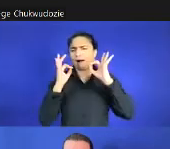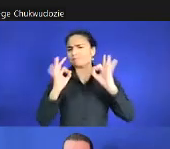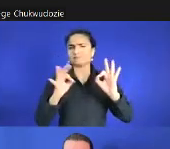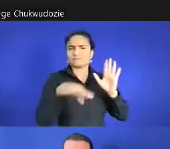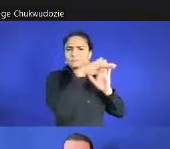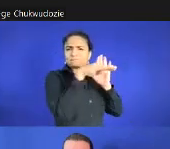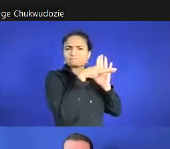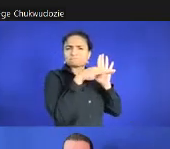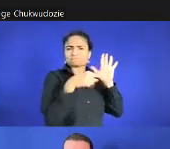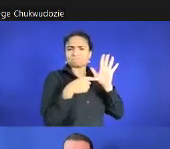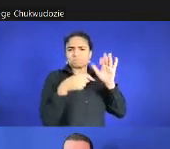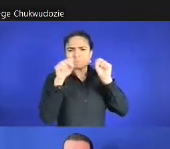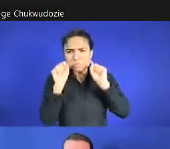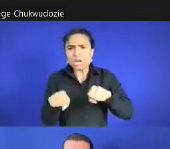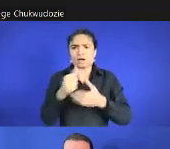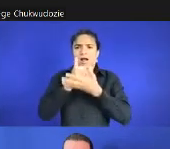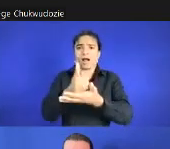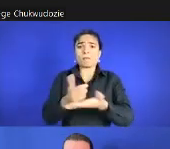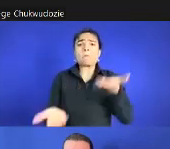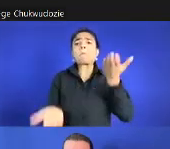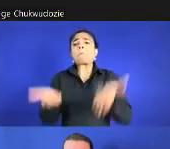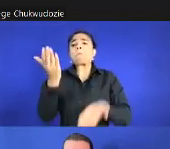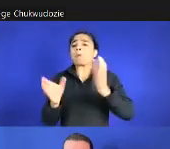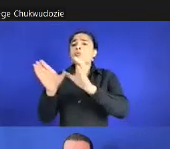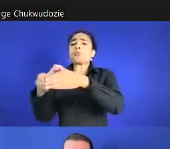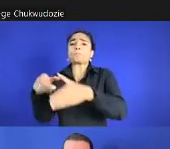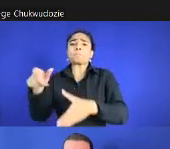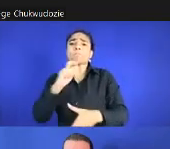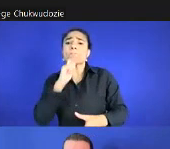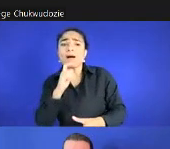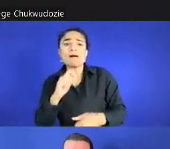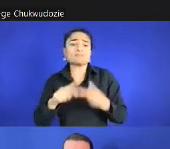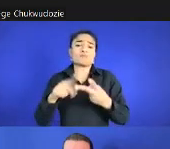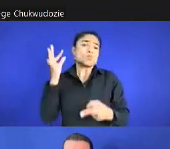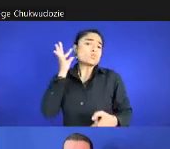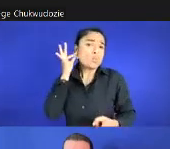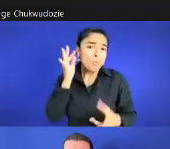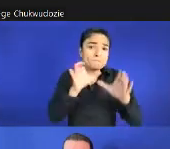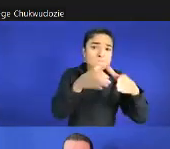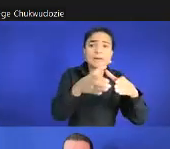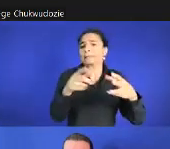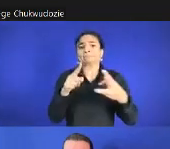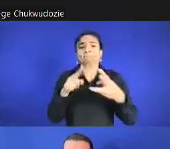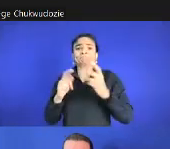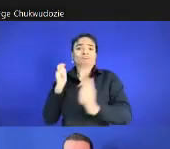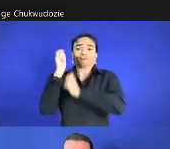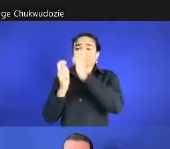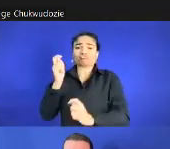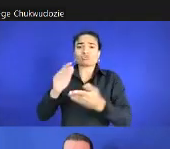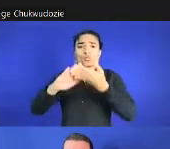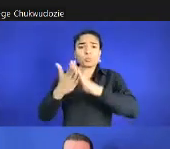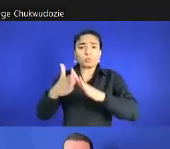tribe in that community are able to access such mechanisms. Or we can set up,